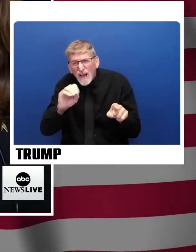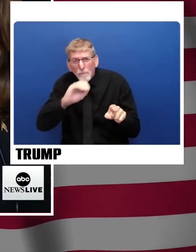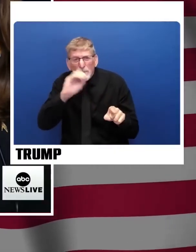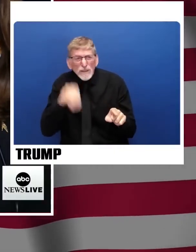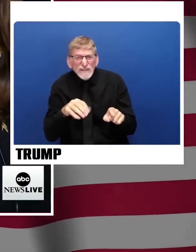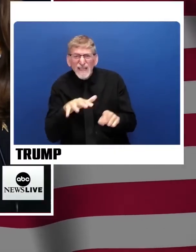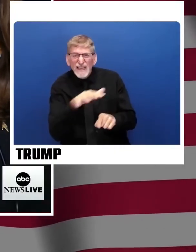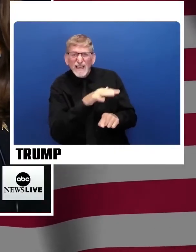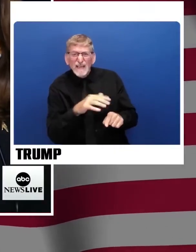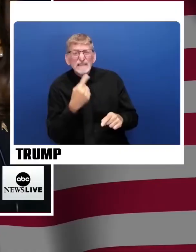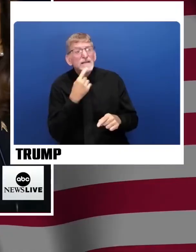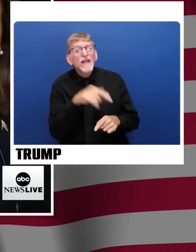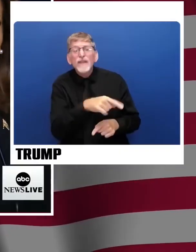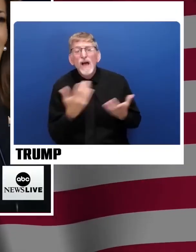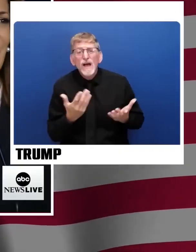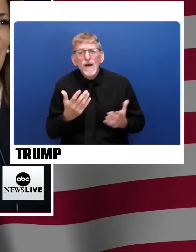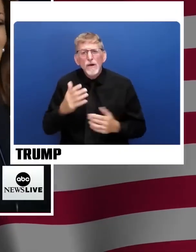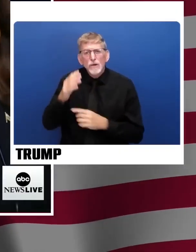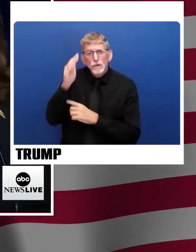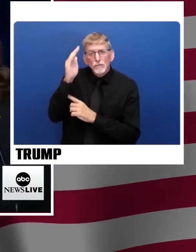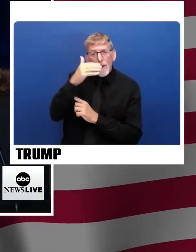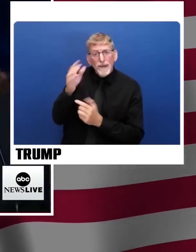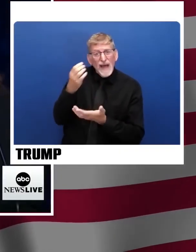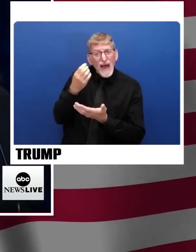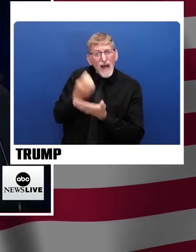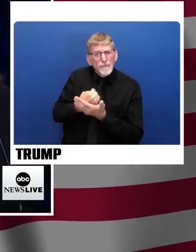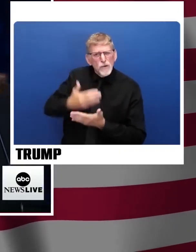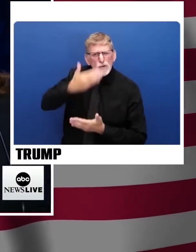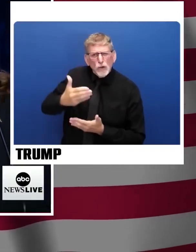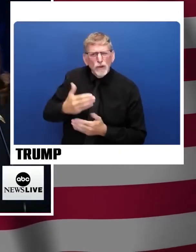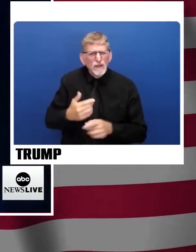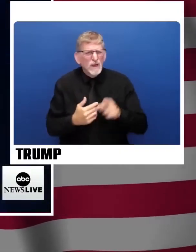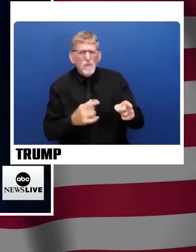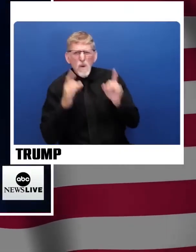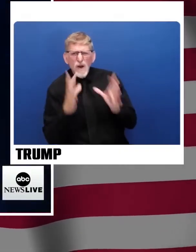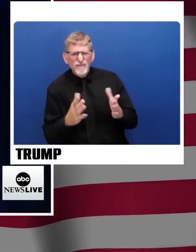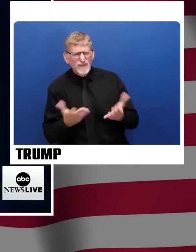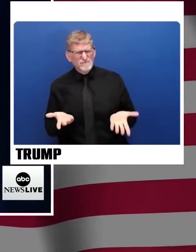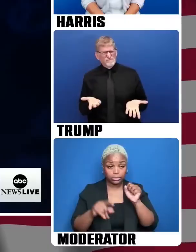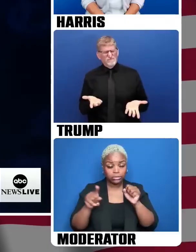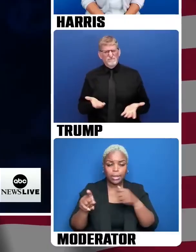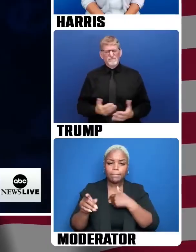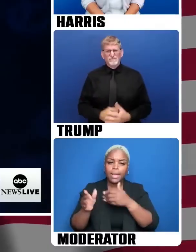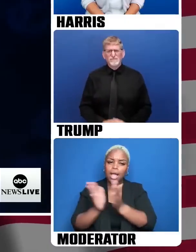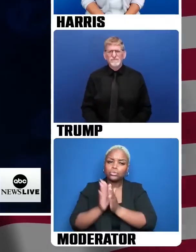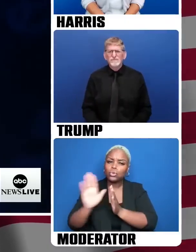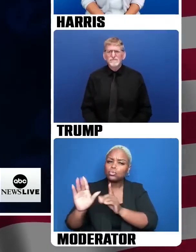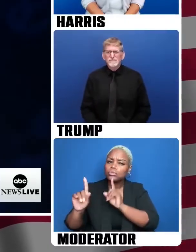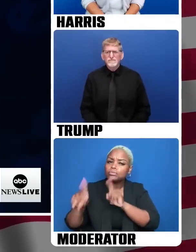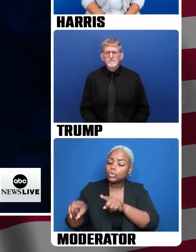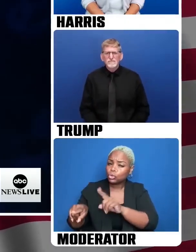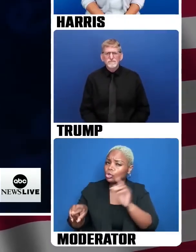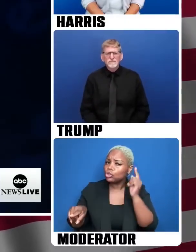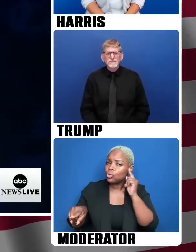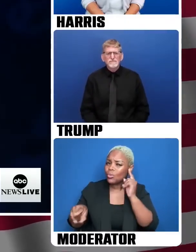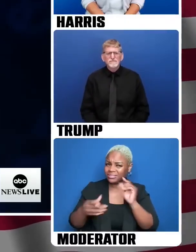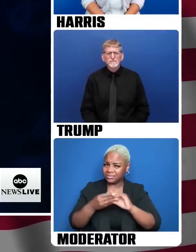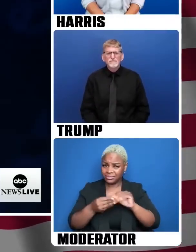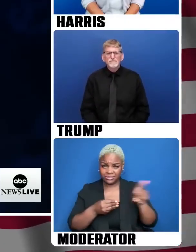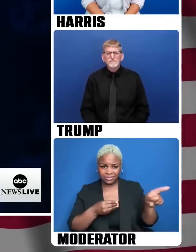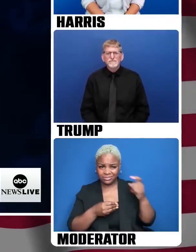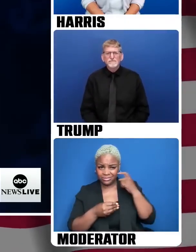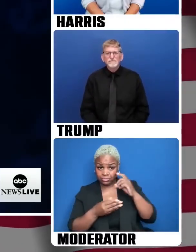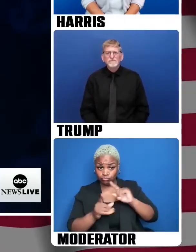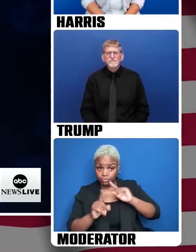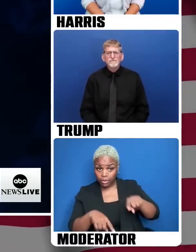their economy was terrible. Vice President Harris, I do want to ask for your response. And you heard what the president said there, because the Biden administration did keep a number